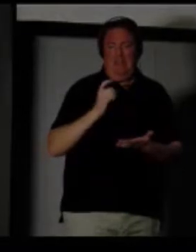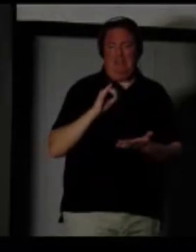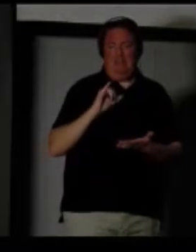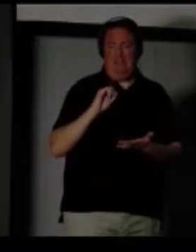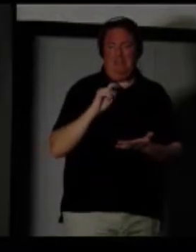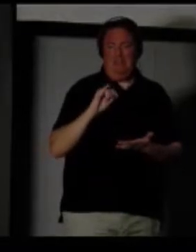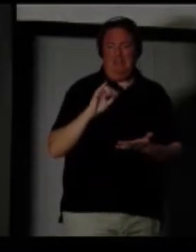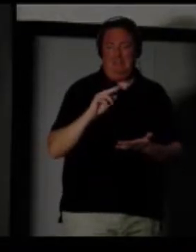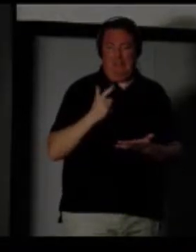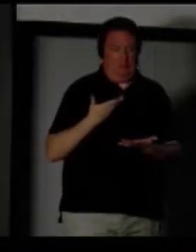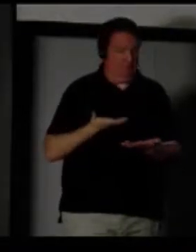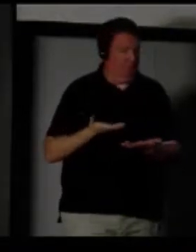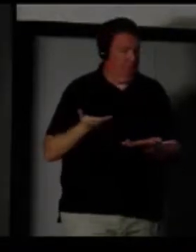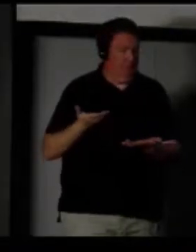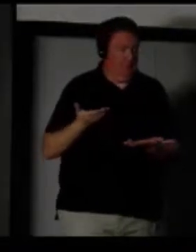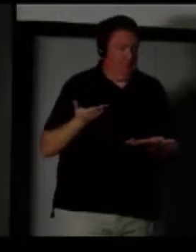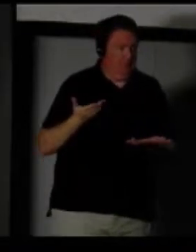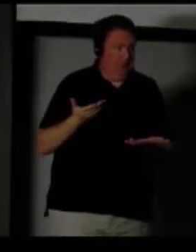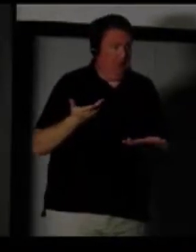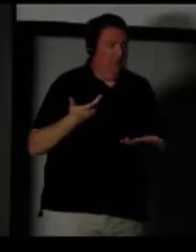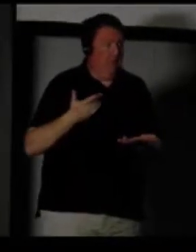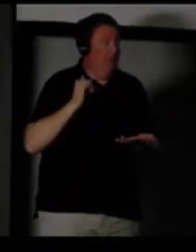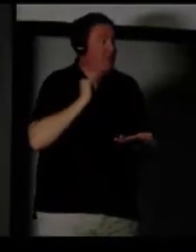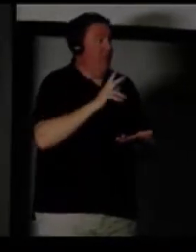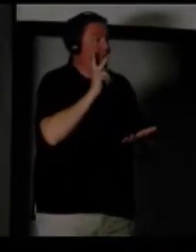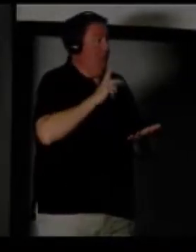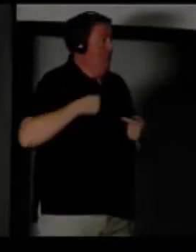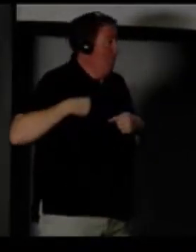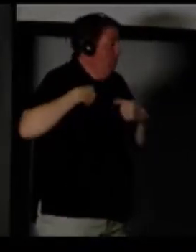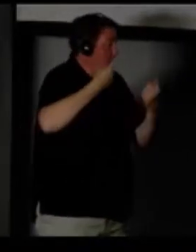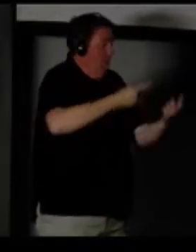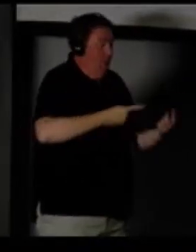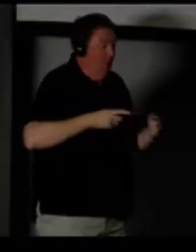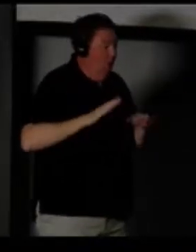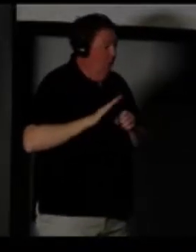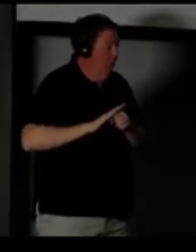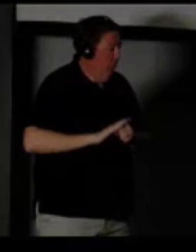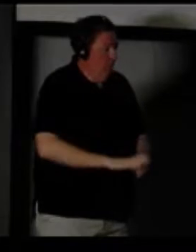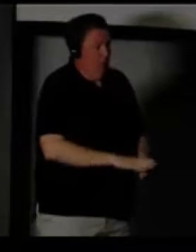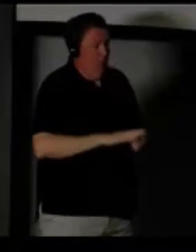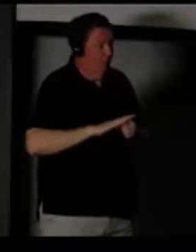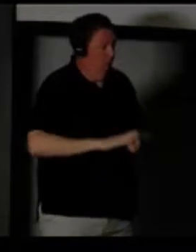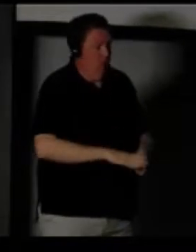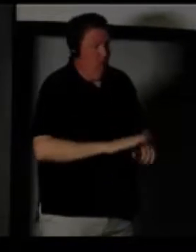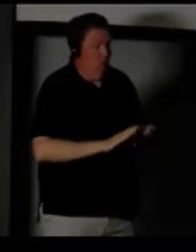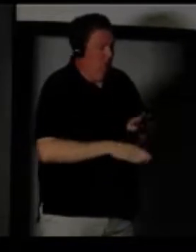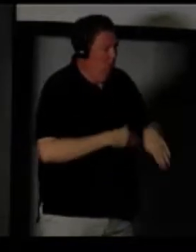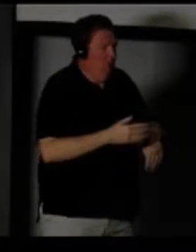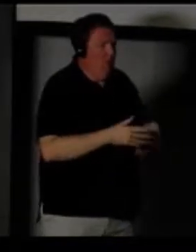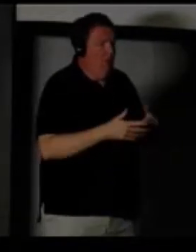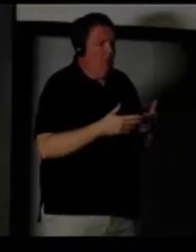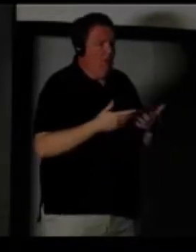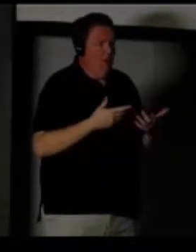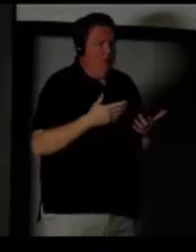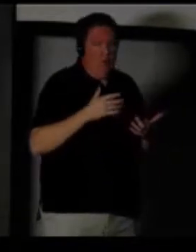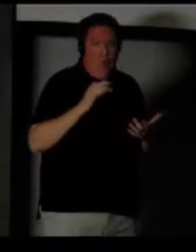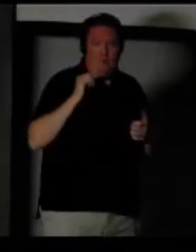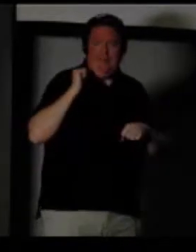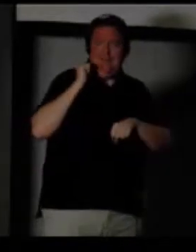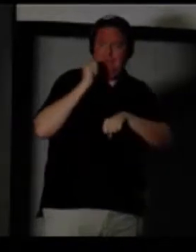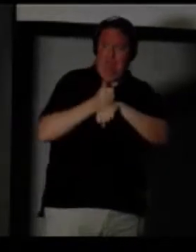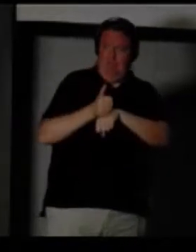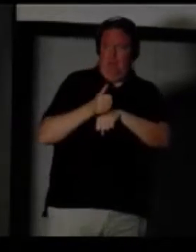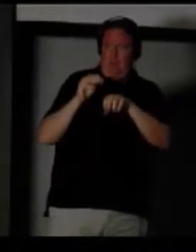of a people that have been consistently marginalized, and our collections, actual and digital, help to set the record